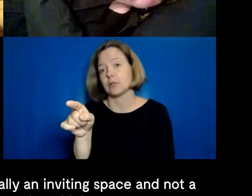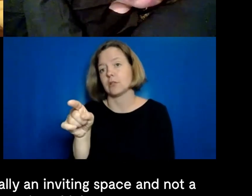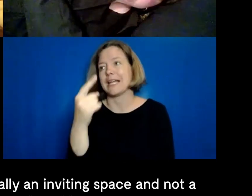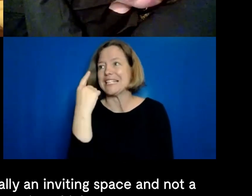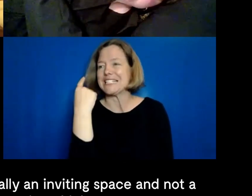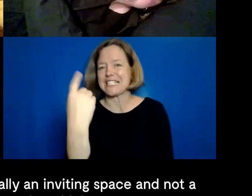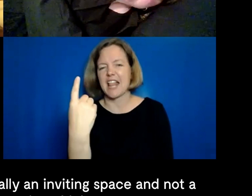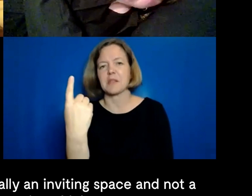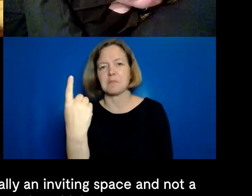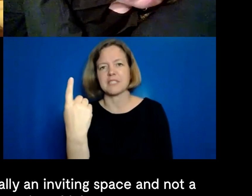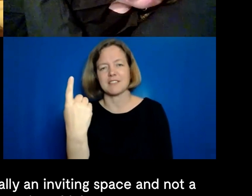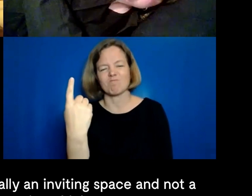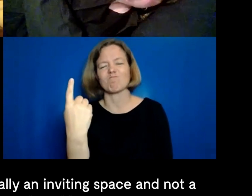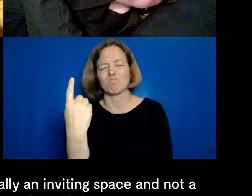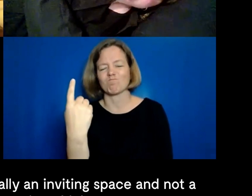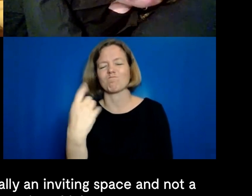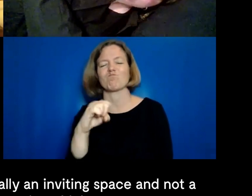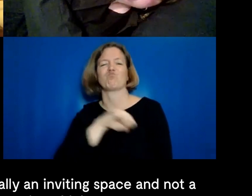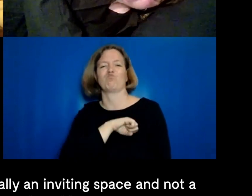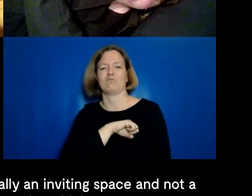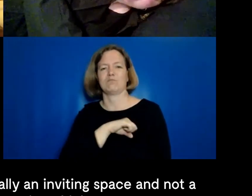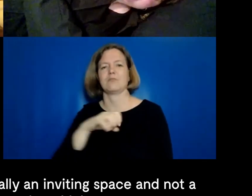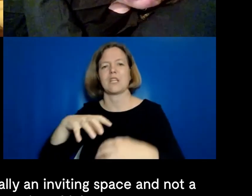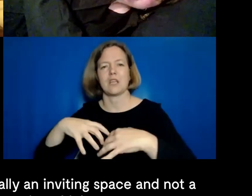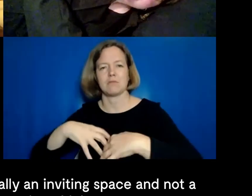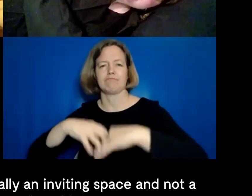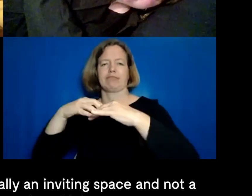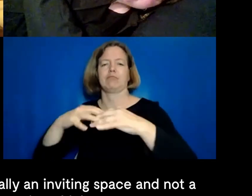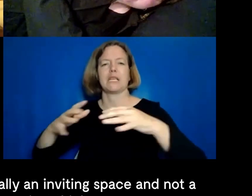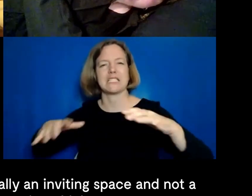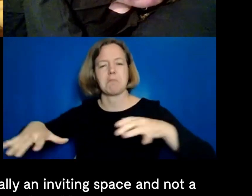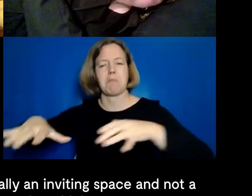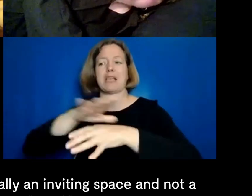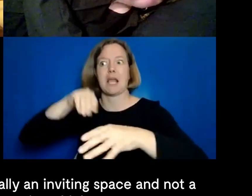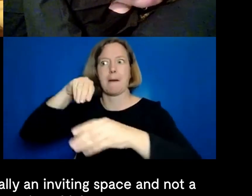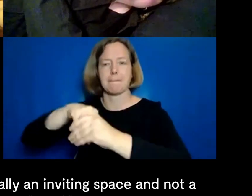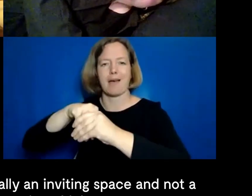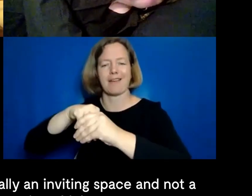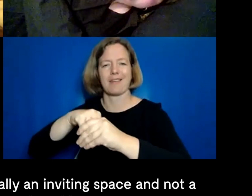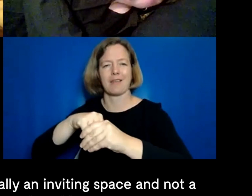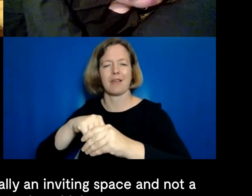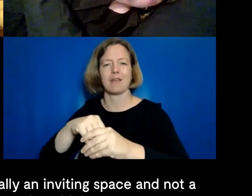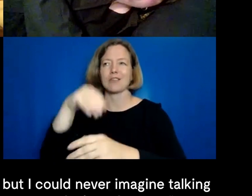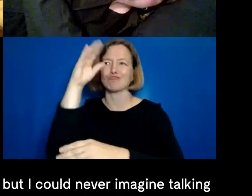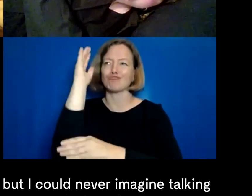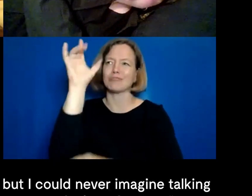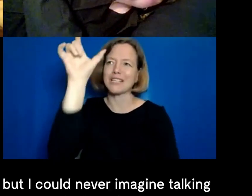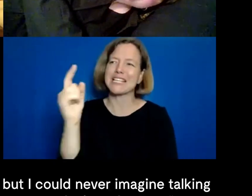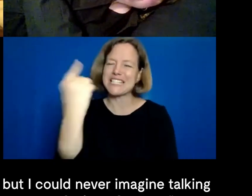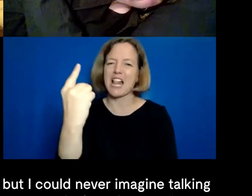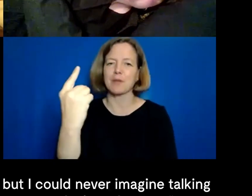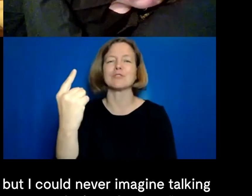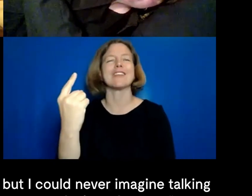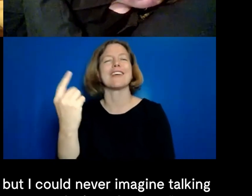create a space that is actually an inviting space, and not a space where you just think, okay,